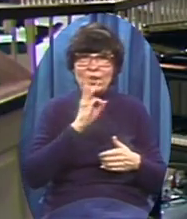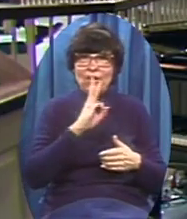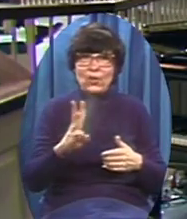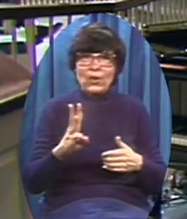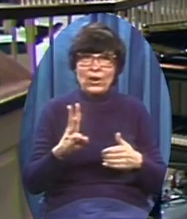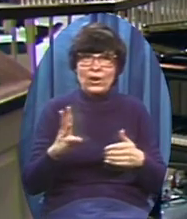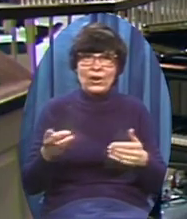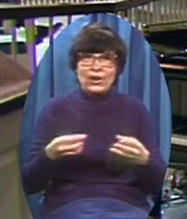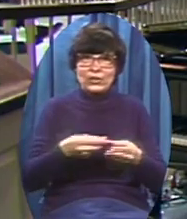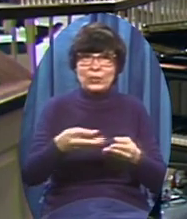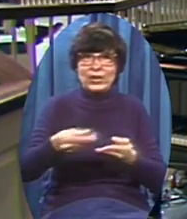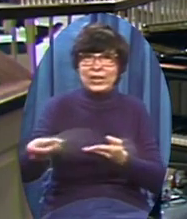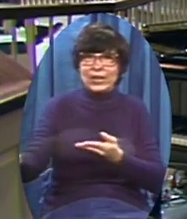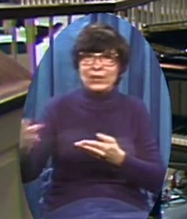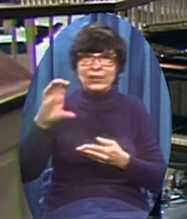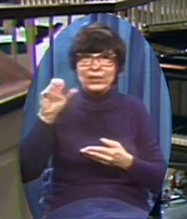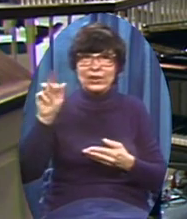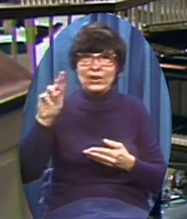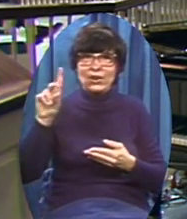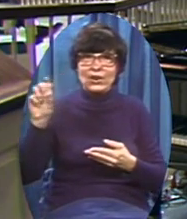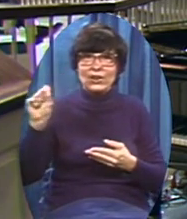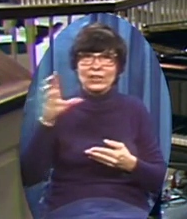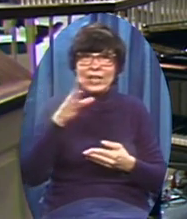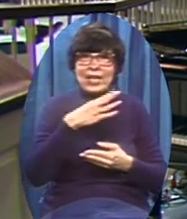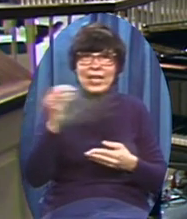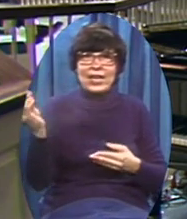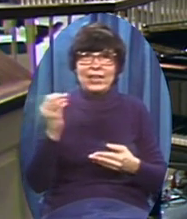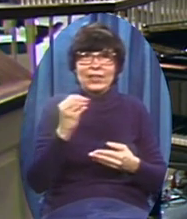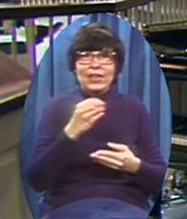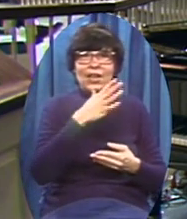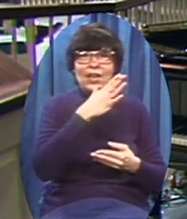out the cards there on the settee. When her mother came in, she said,